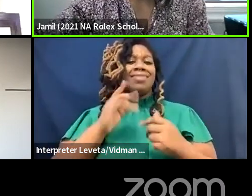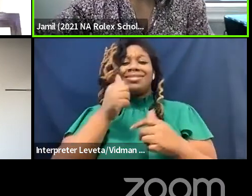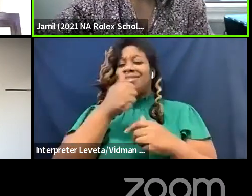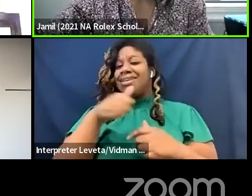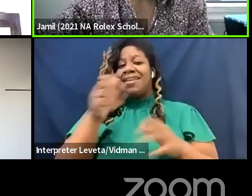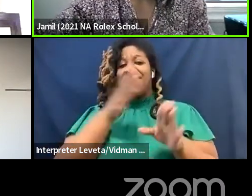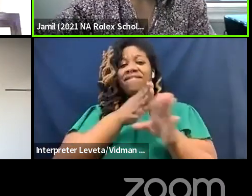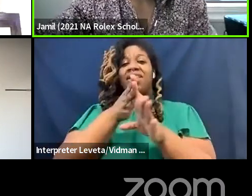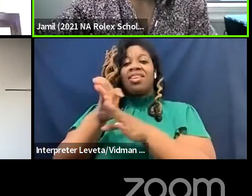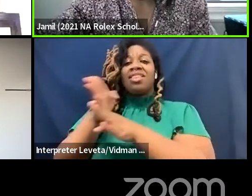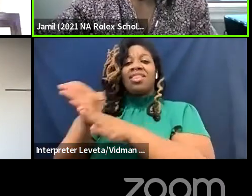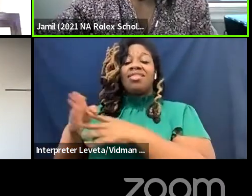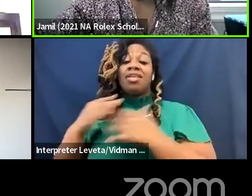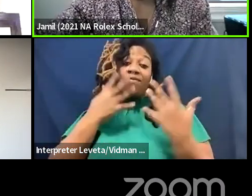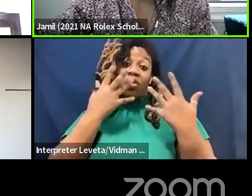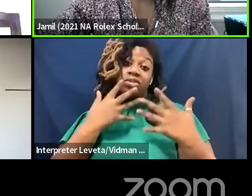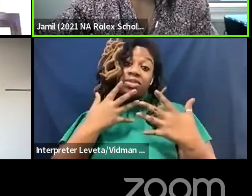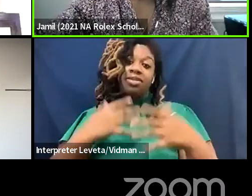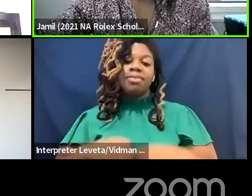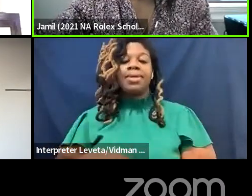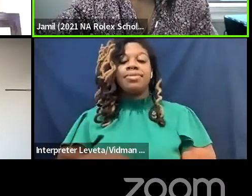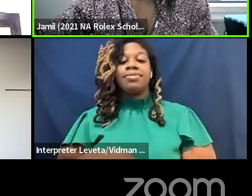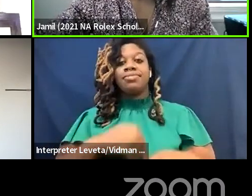into. Unfortunately, of course,